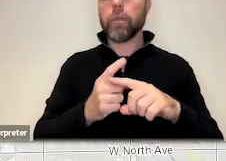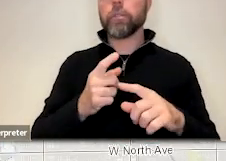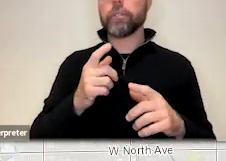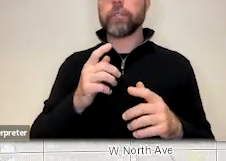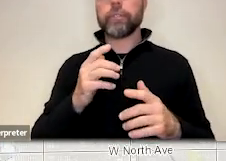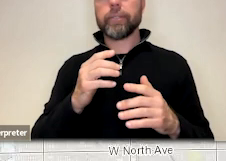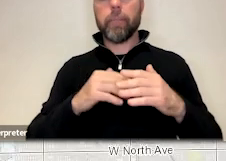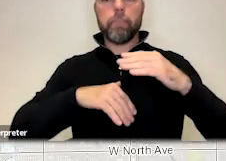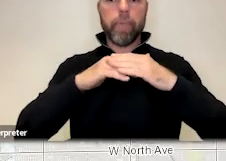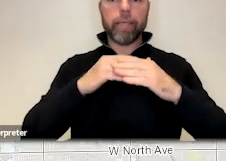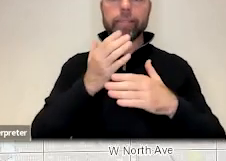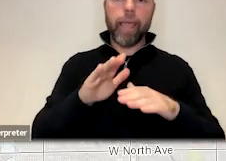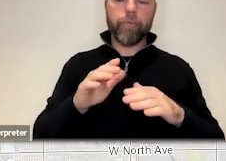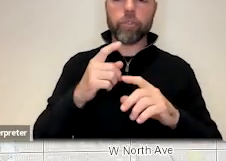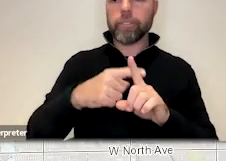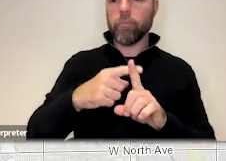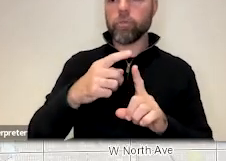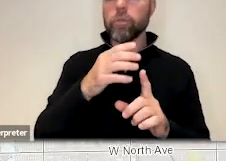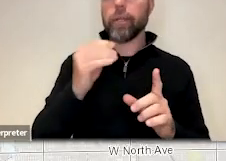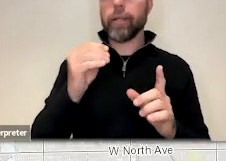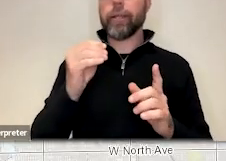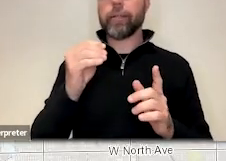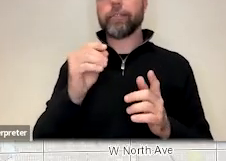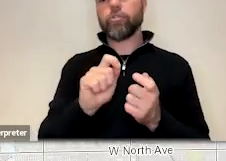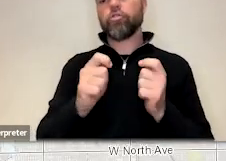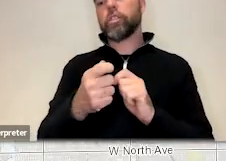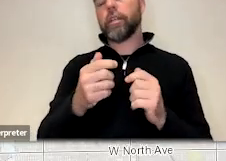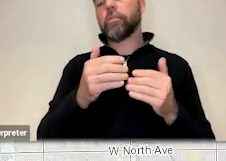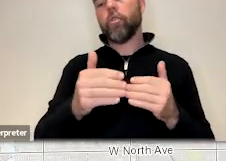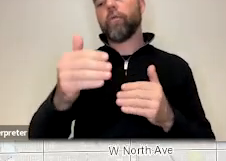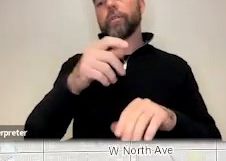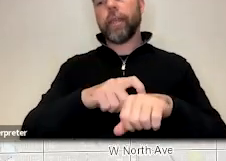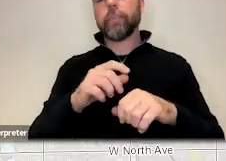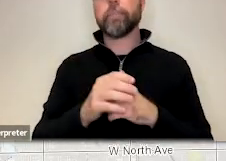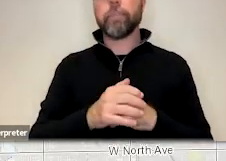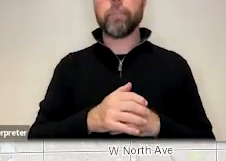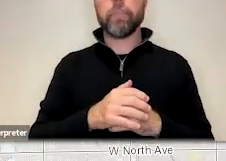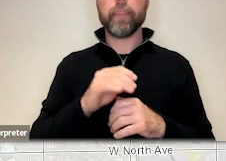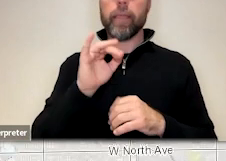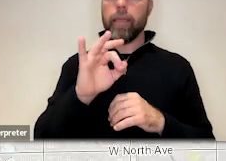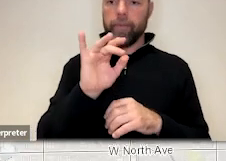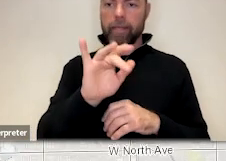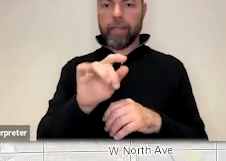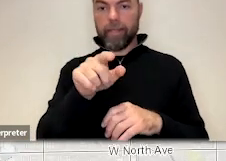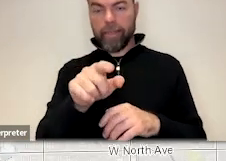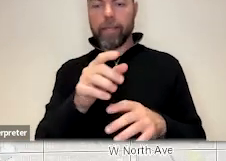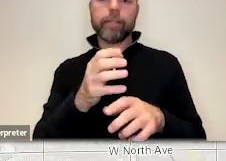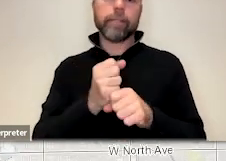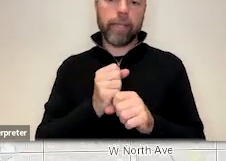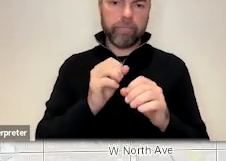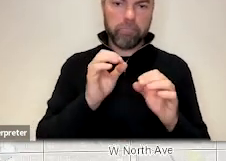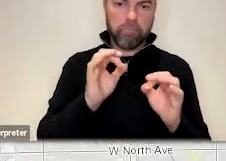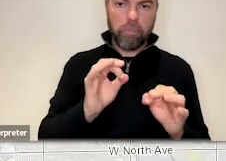our maximum average temperature and our change over time. And if I click on that, that's what I'll get. But I